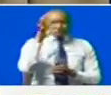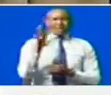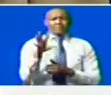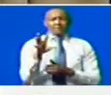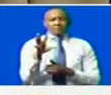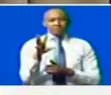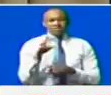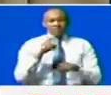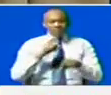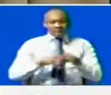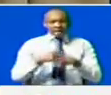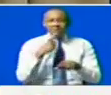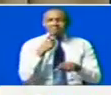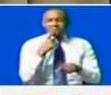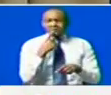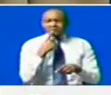by declaring